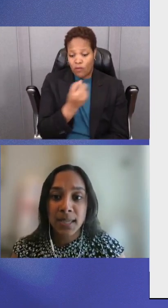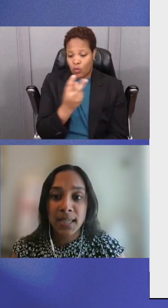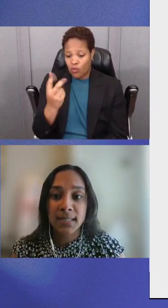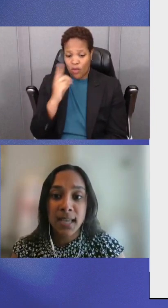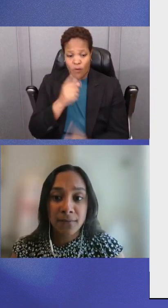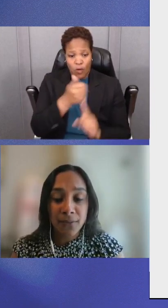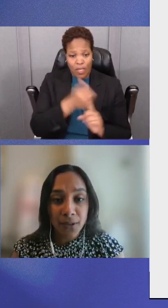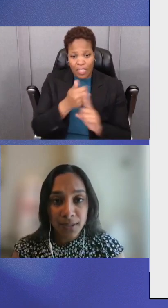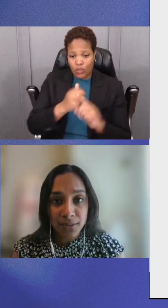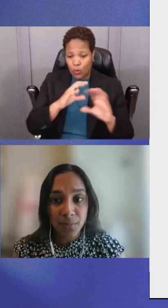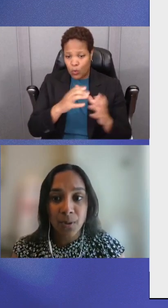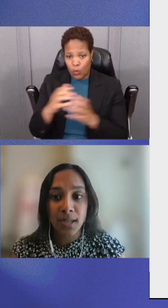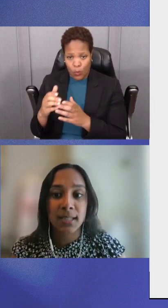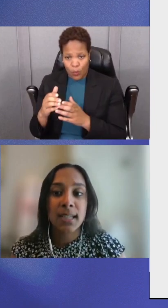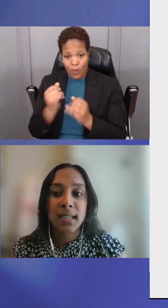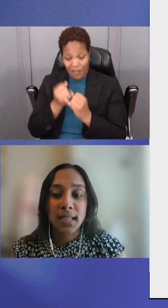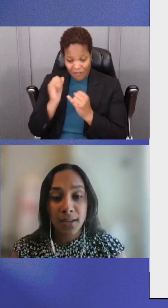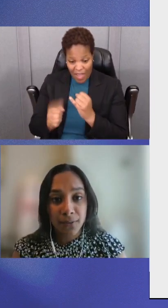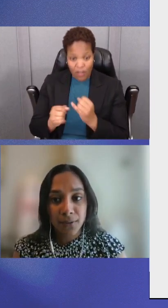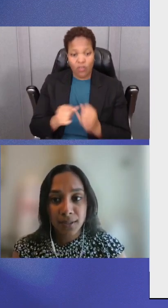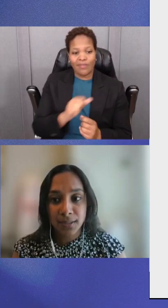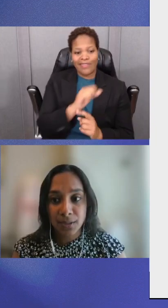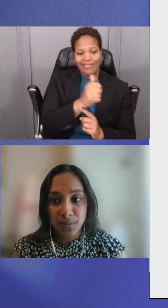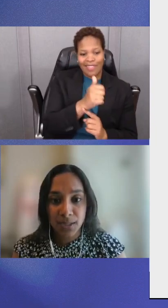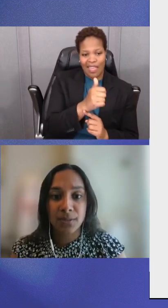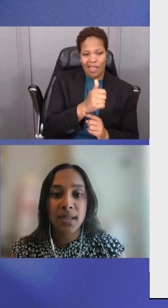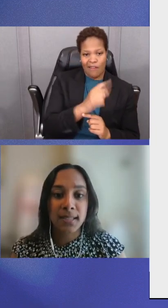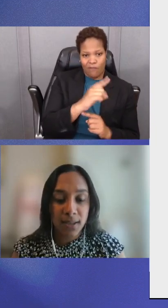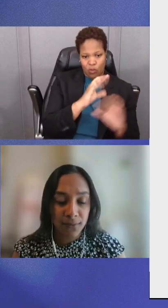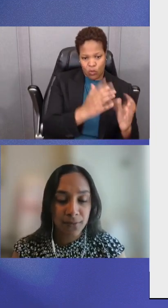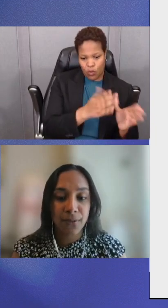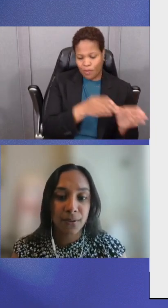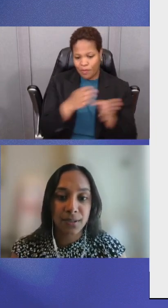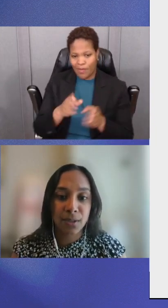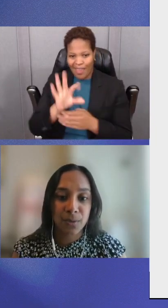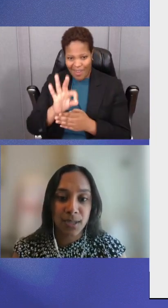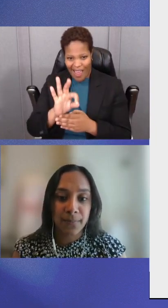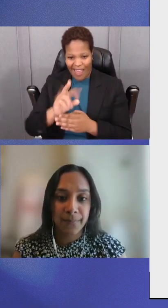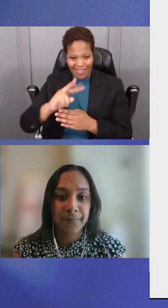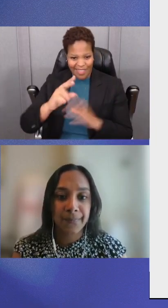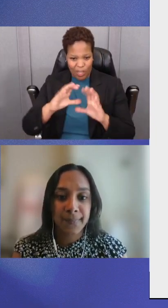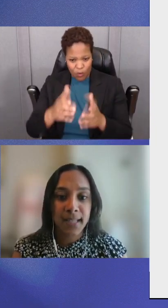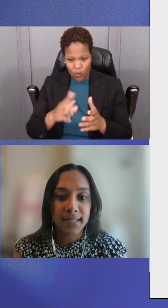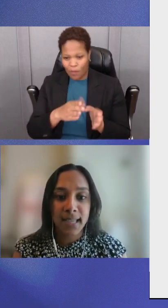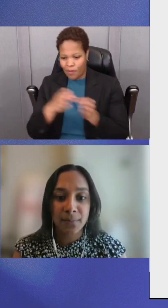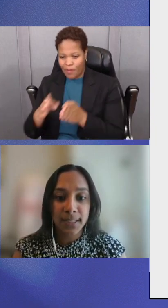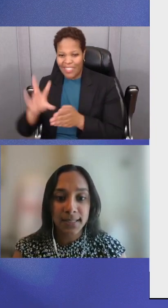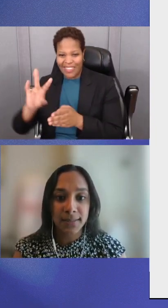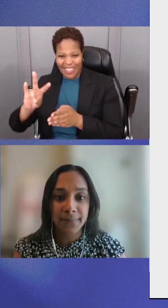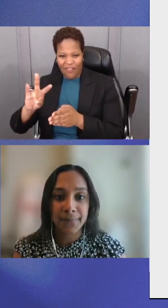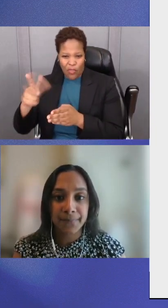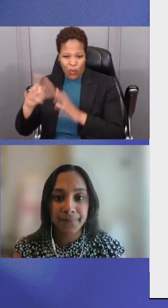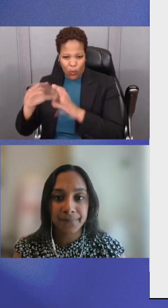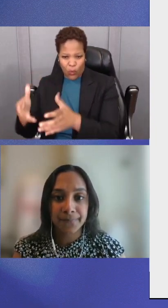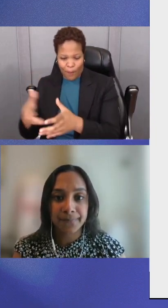attendance being 10 for focus group 1, 9 for focus group 2, and 7 for focus group 3. Next slide,